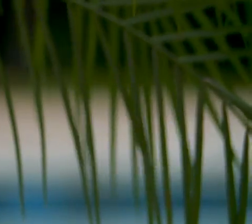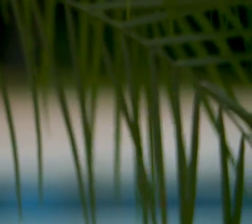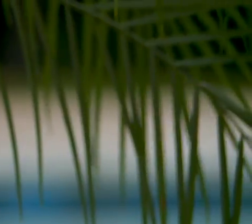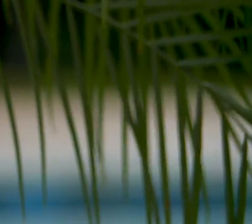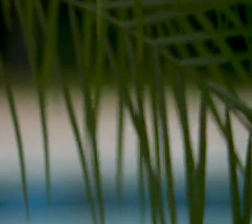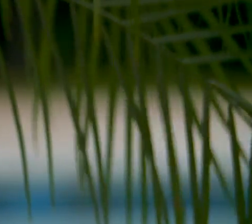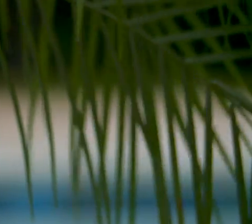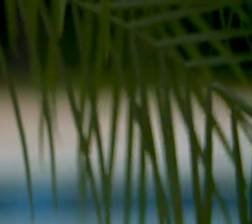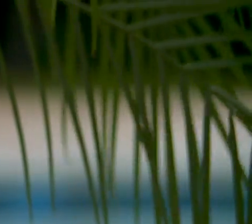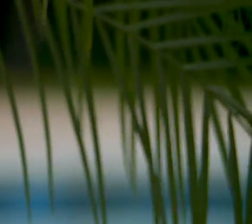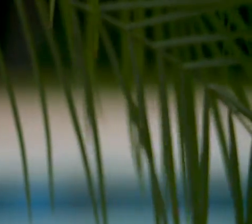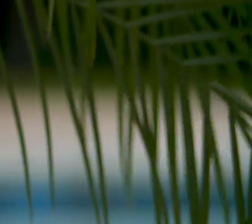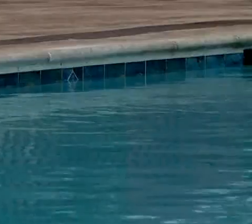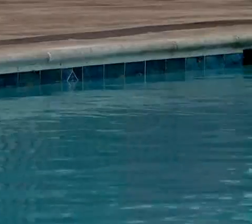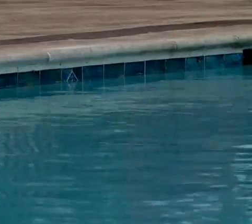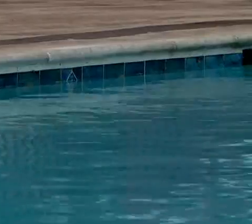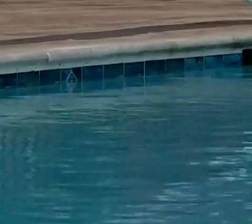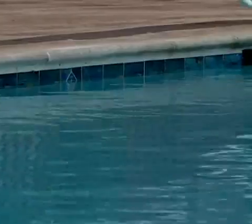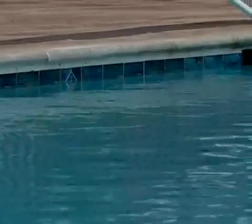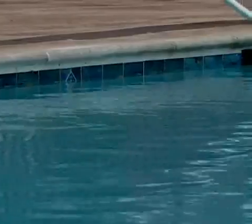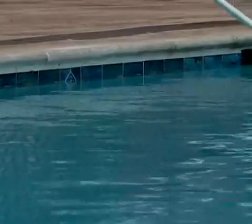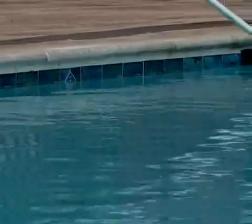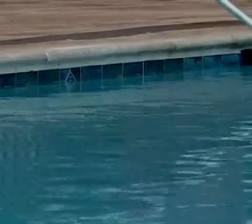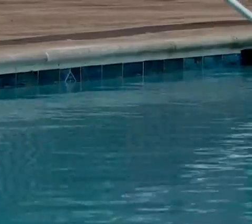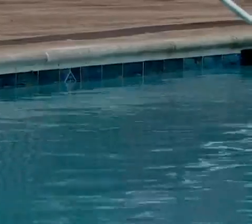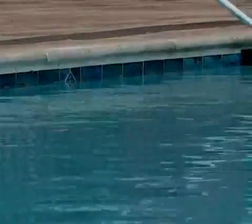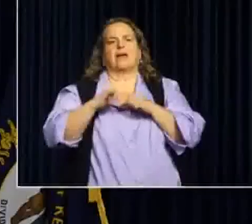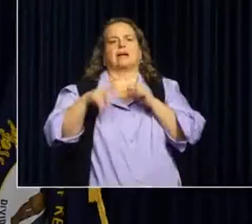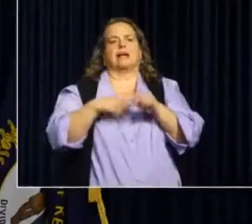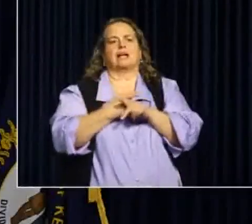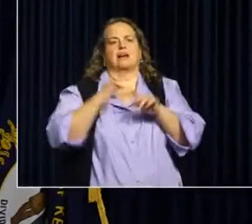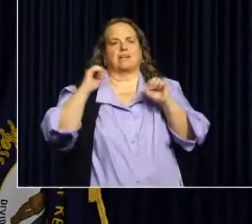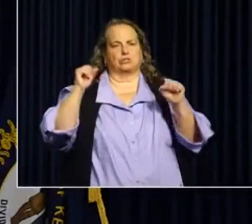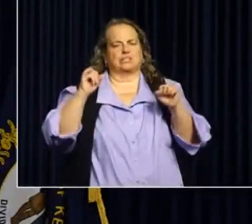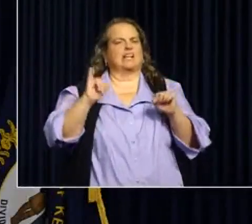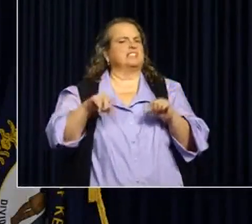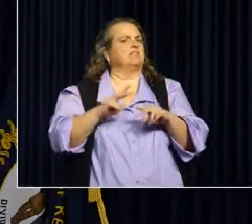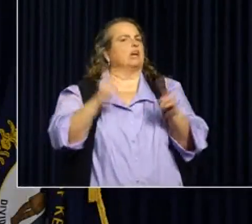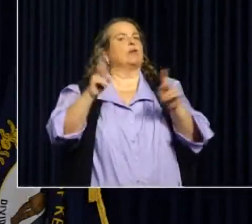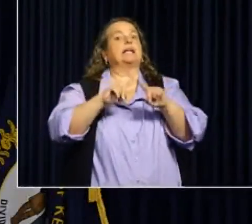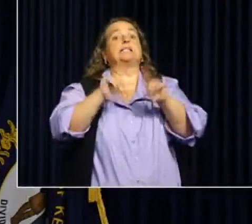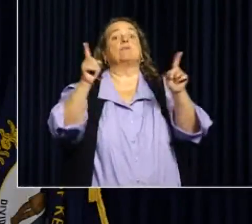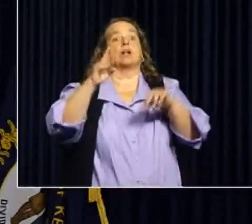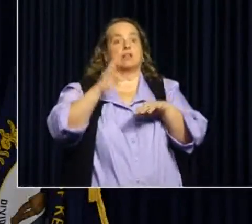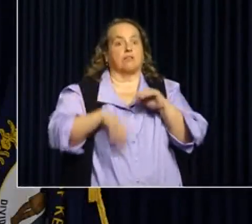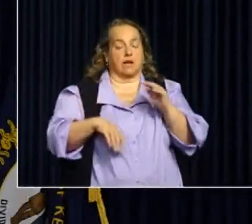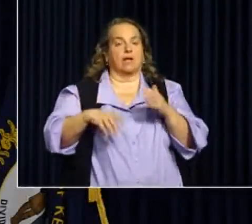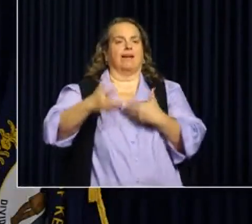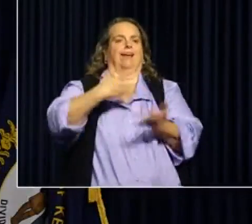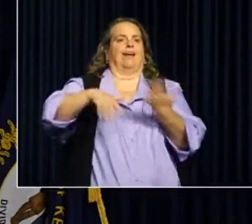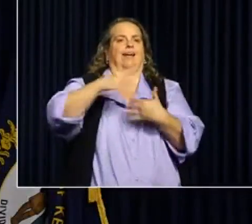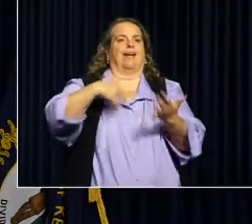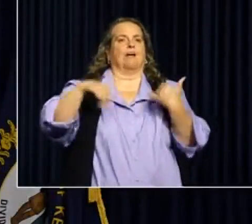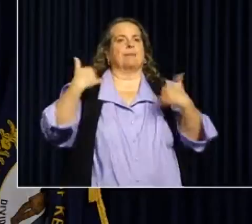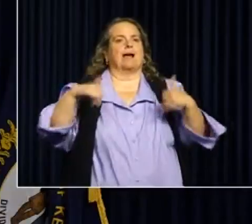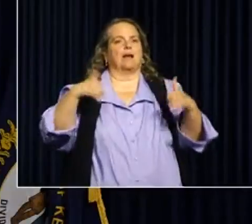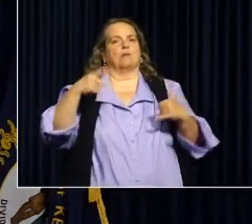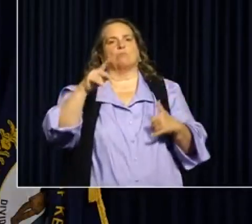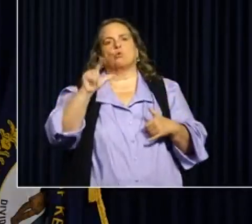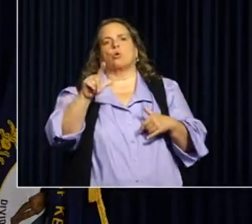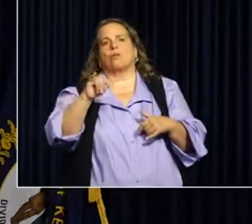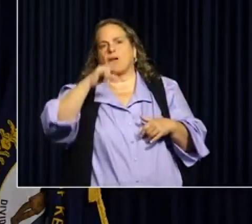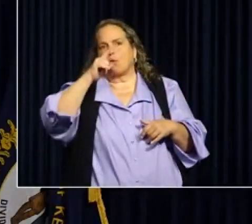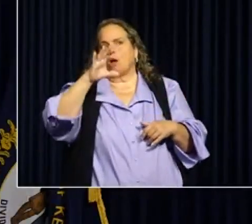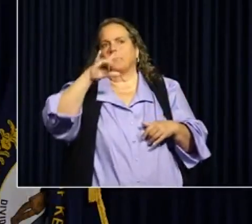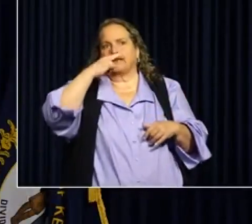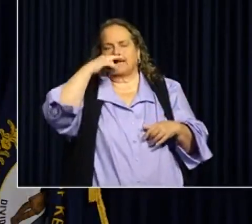Beshear made it clear recreational swimming is still not allowed. It's very different than a pool that has 100 kids in it that we